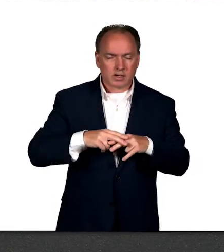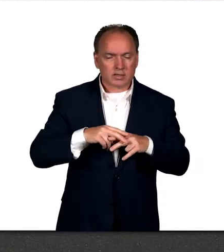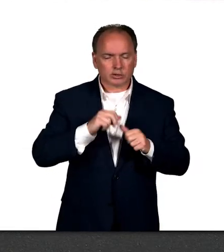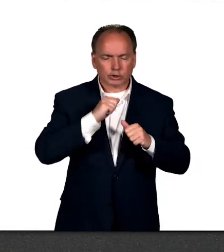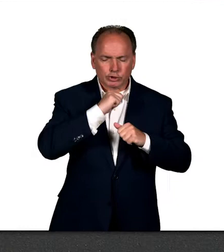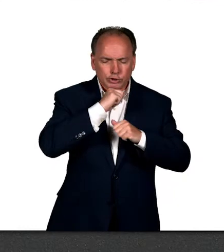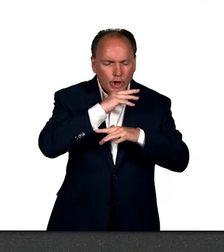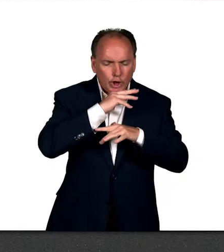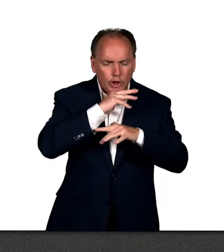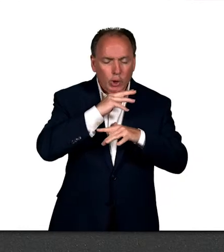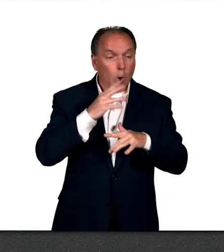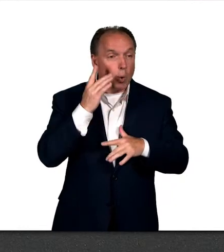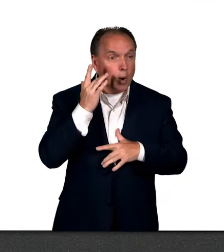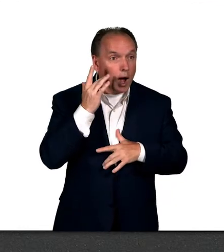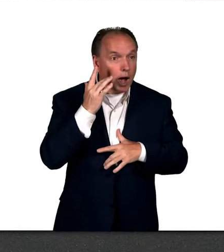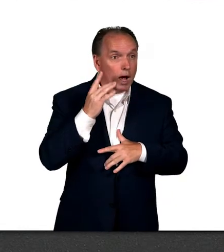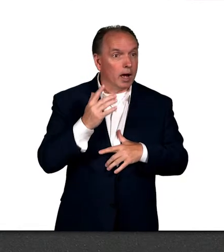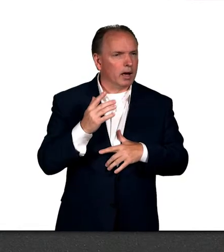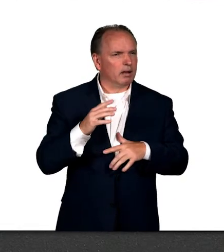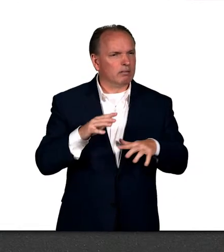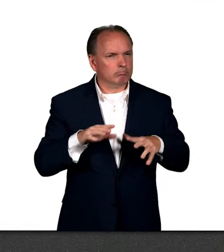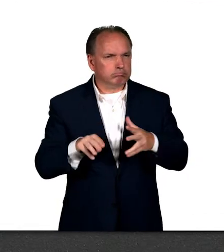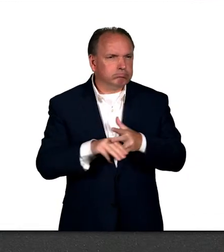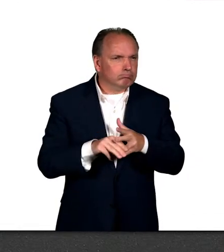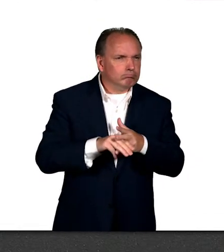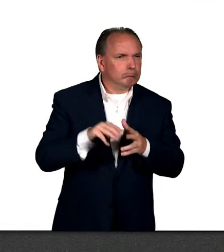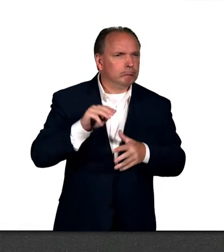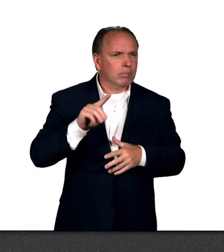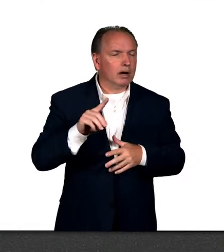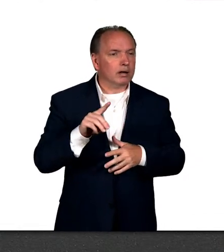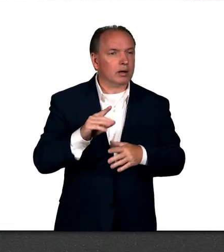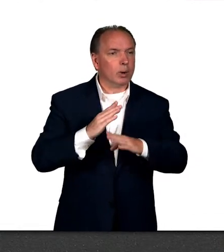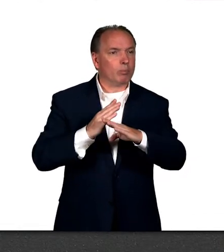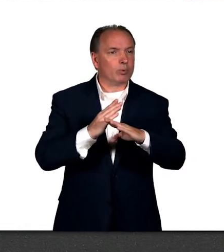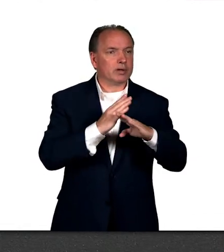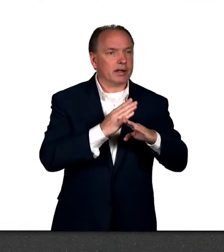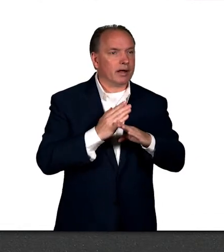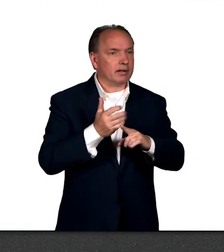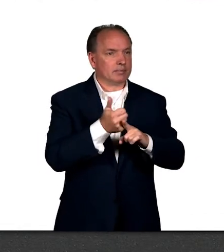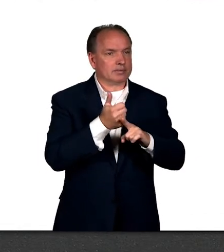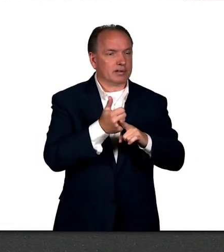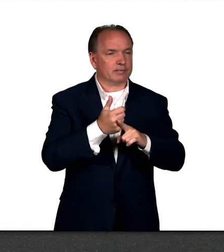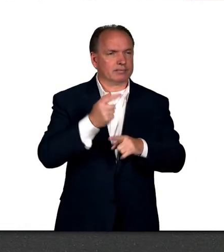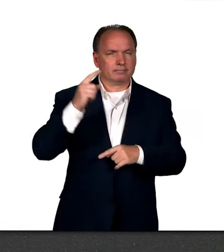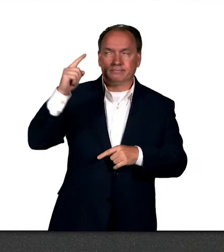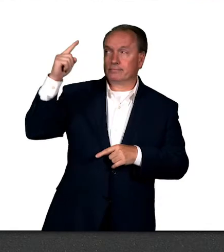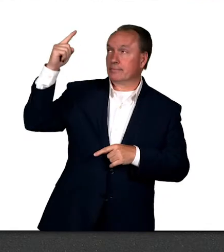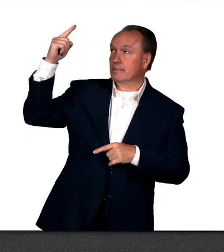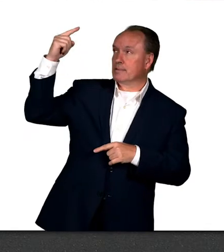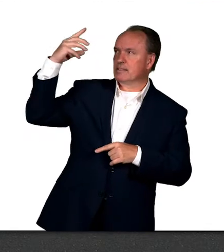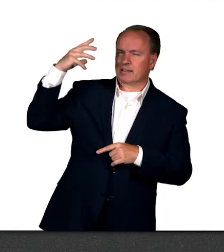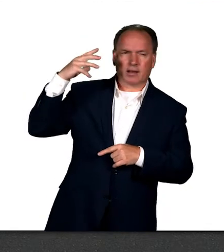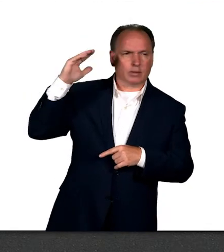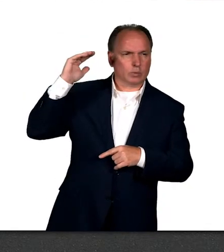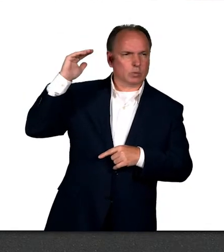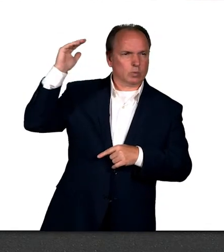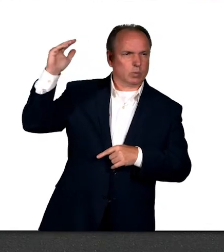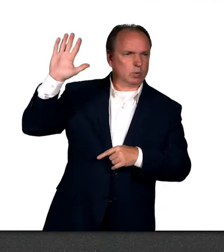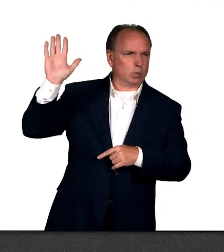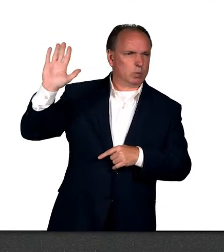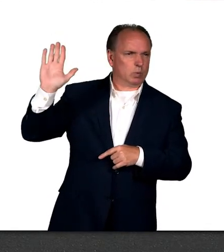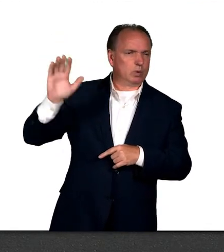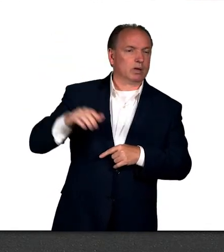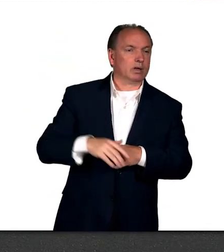but there's a reason why they do that. They do that to protect their skin from the sun. Okay, so I